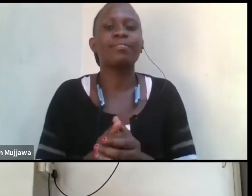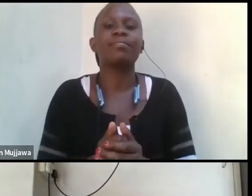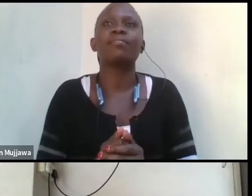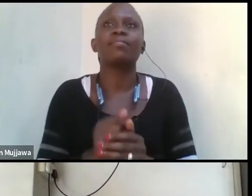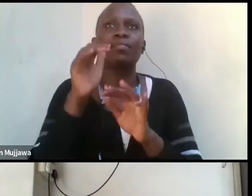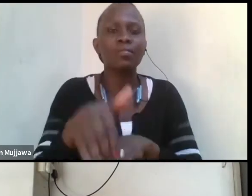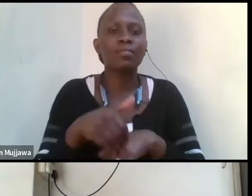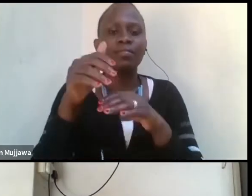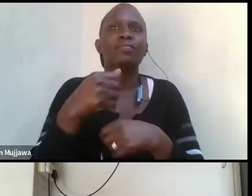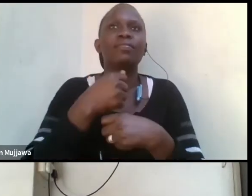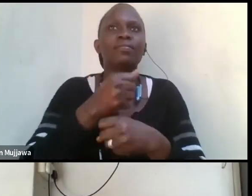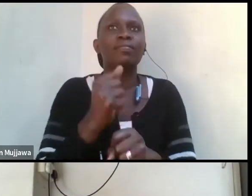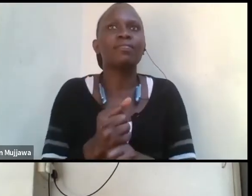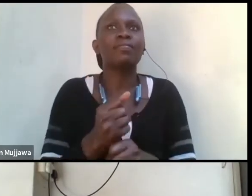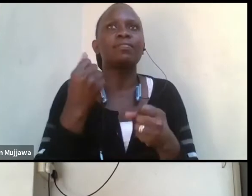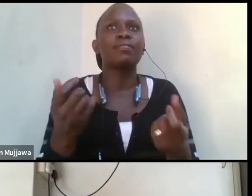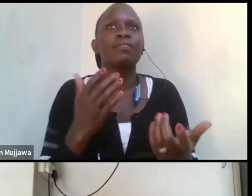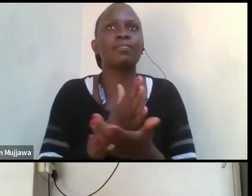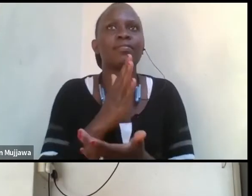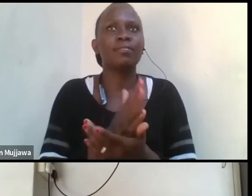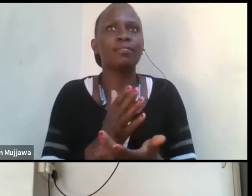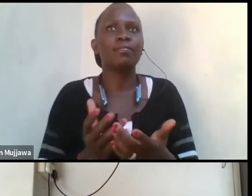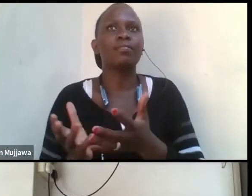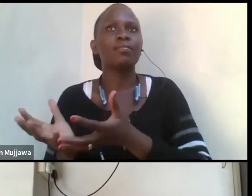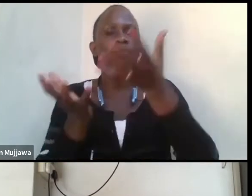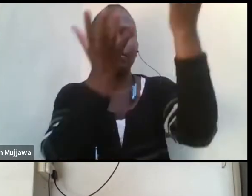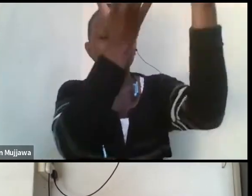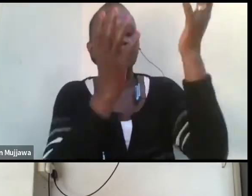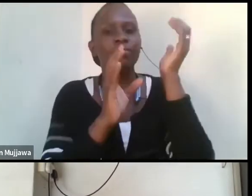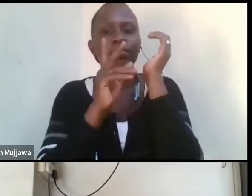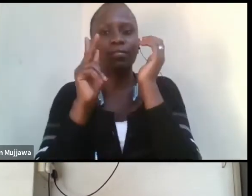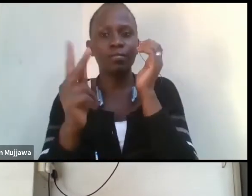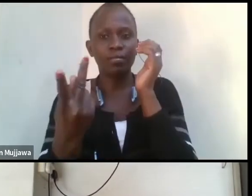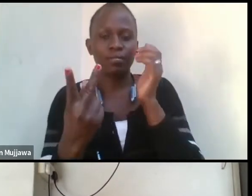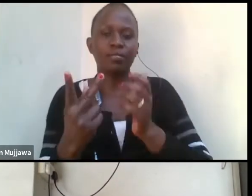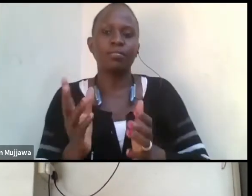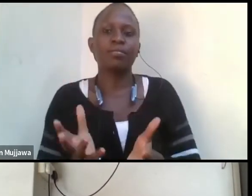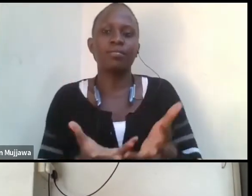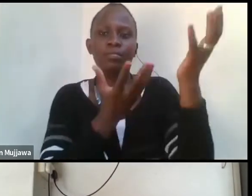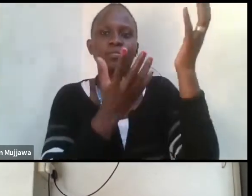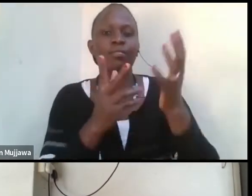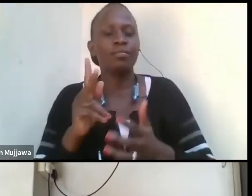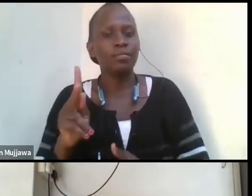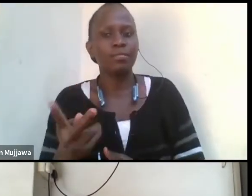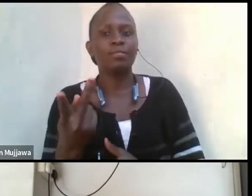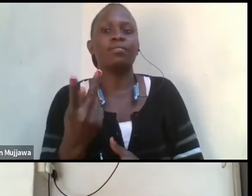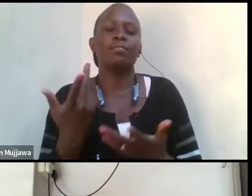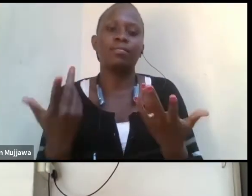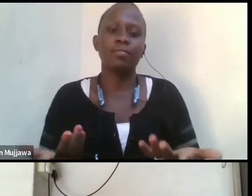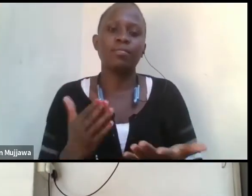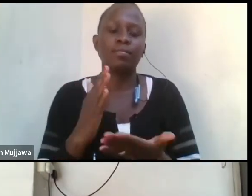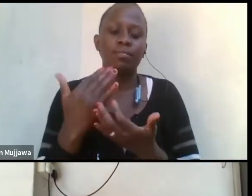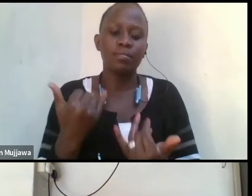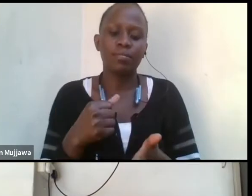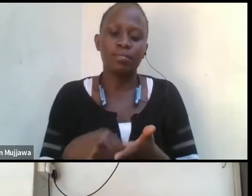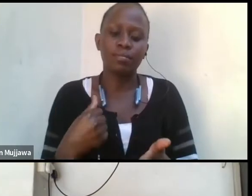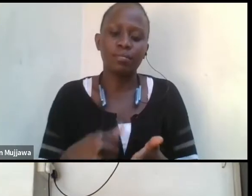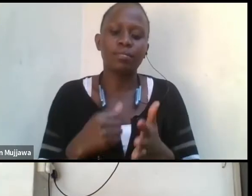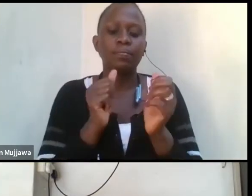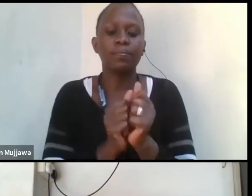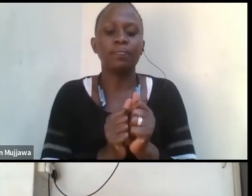the troubles with the truck drivers and, you know, vaccinations at the border posts, this